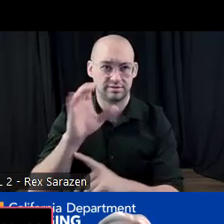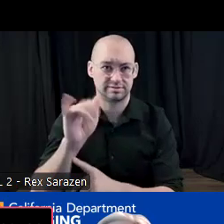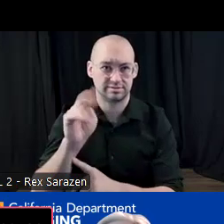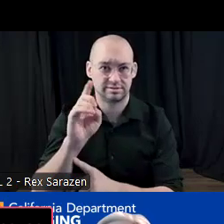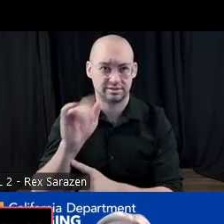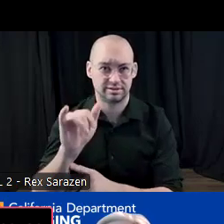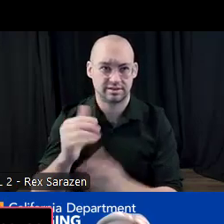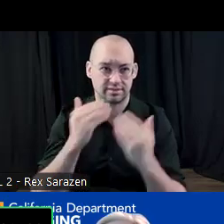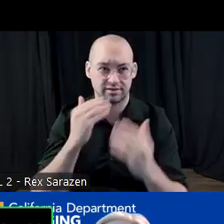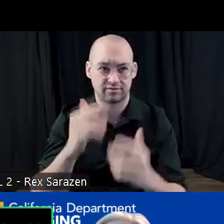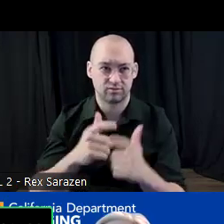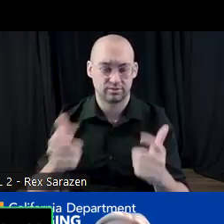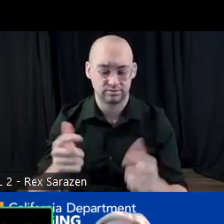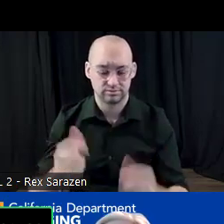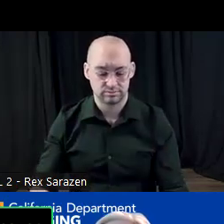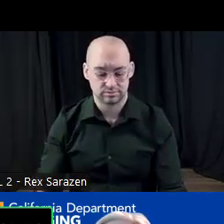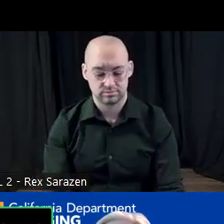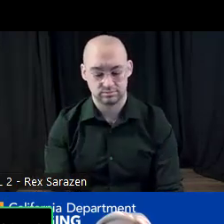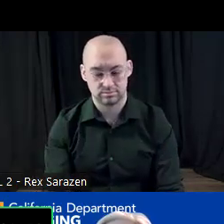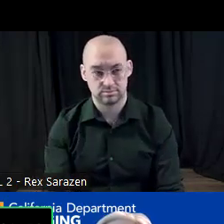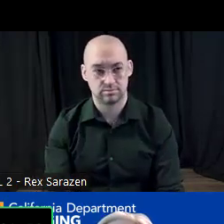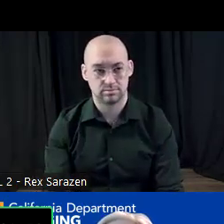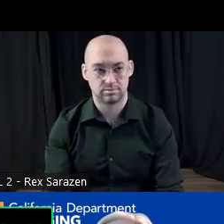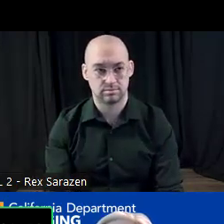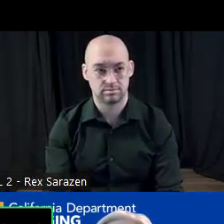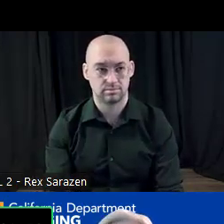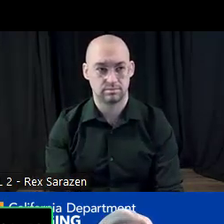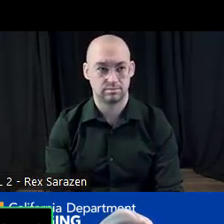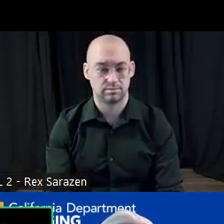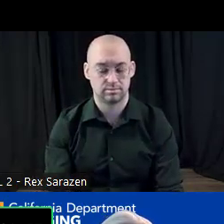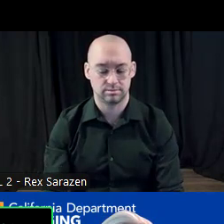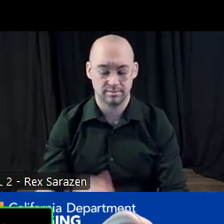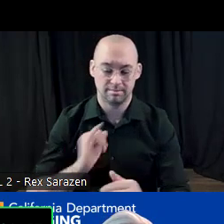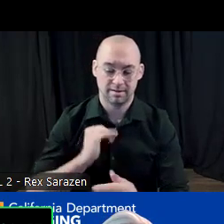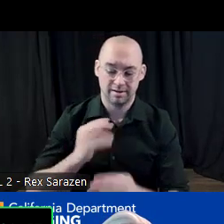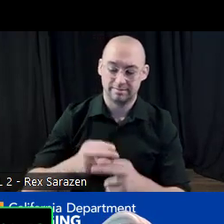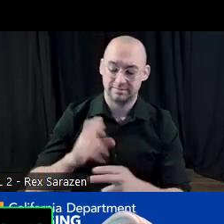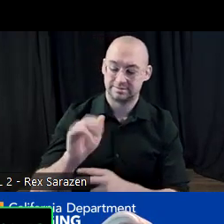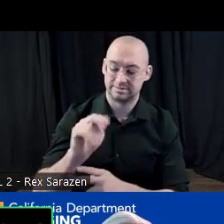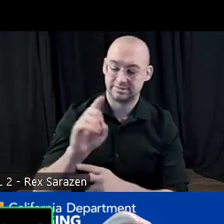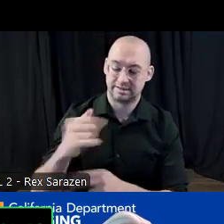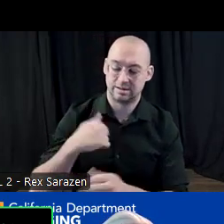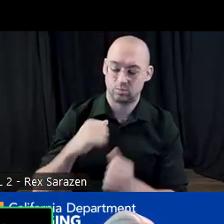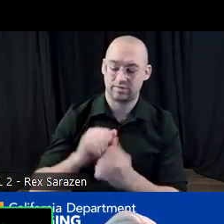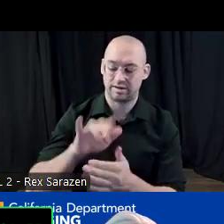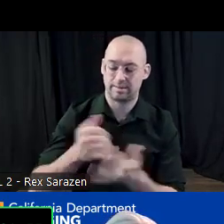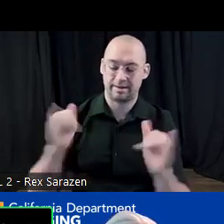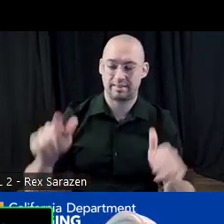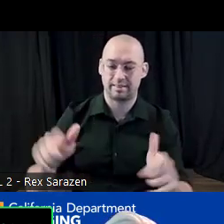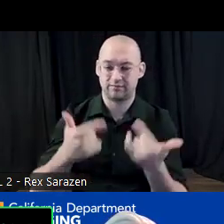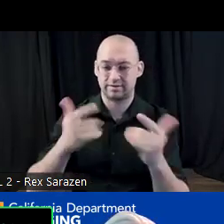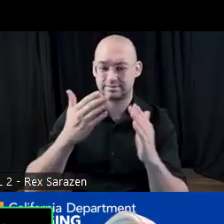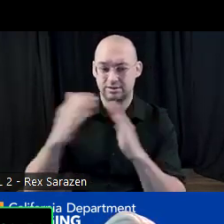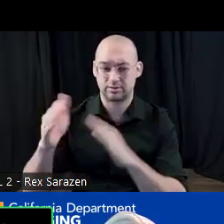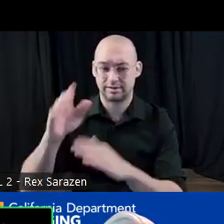much. My name is Cindy Soto. I'm with the Independent Living Center in downtown Los Angeles. And I think that unfortunately the